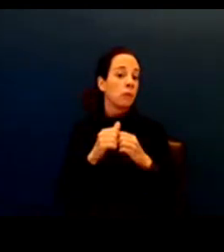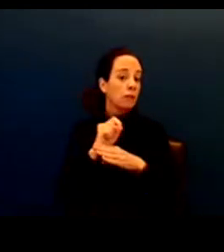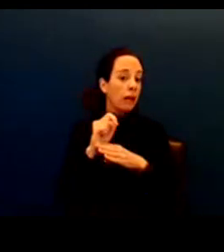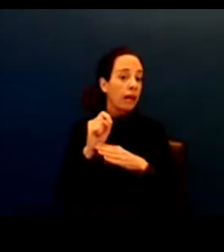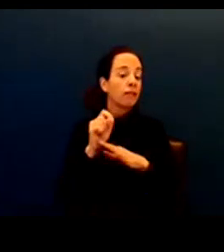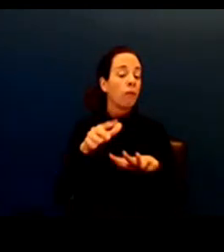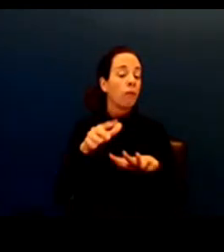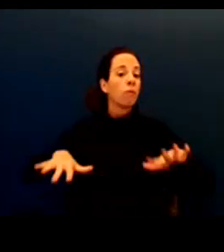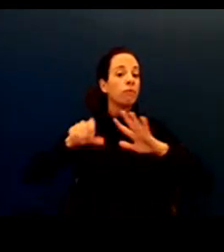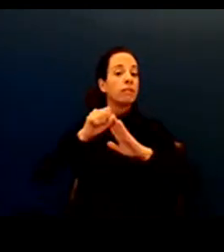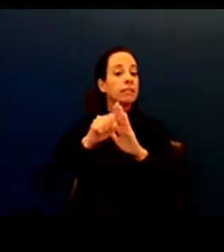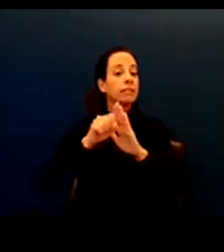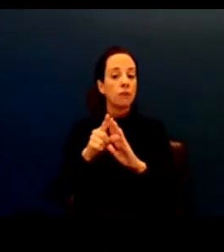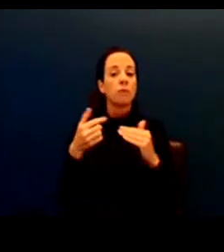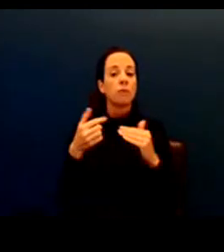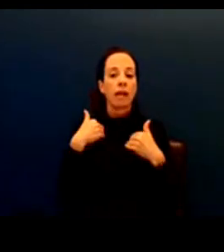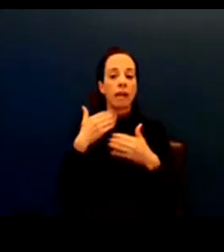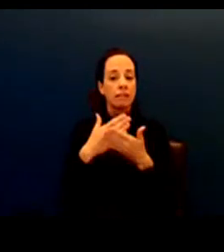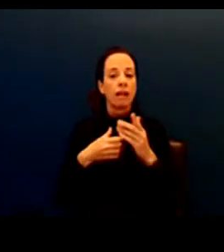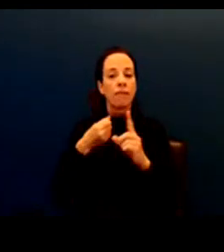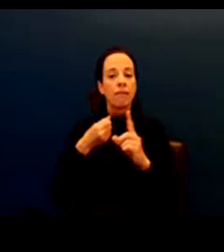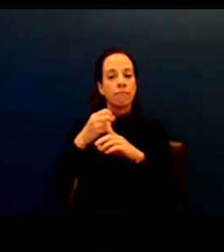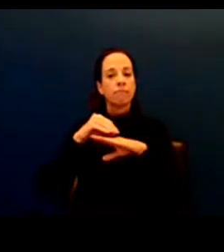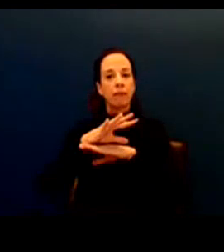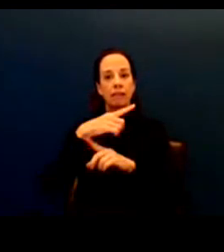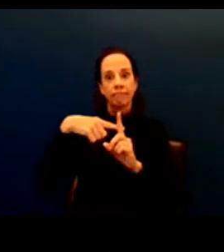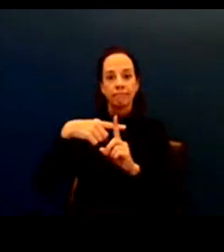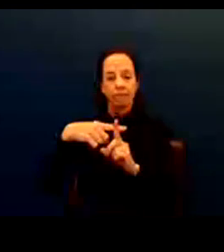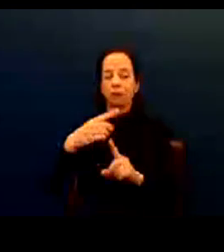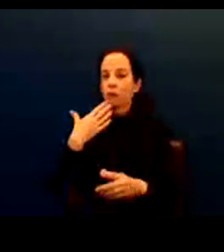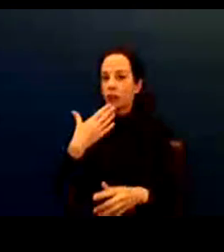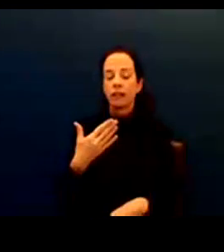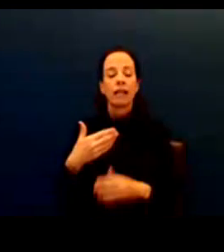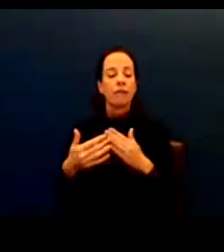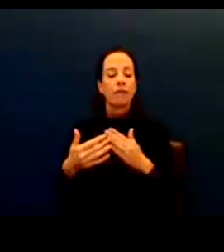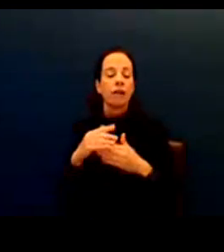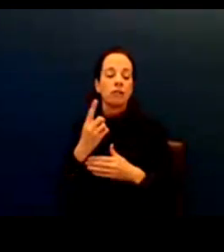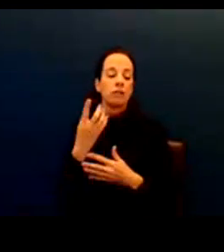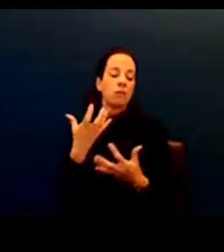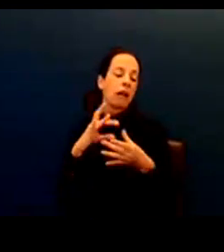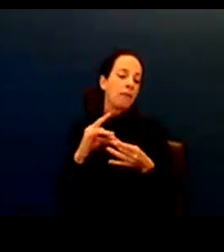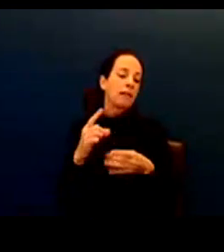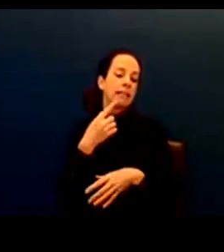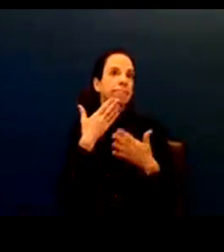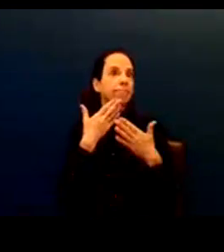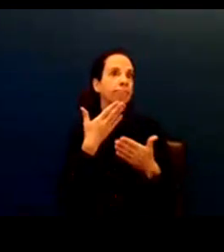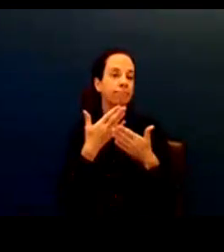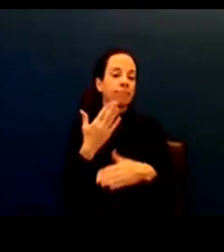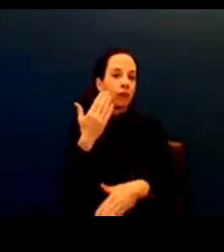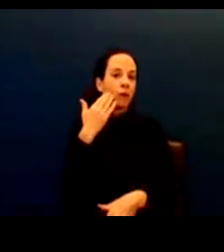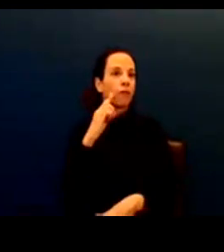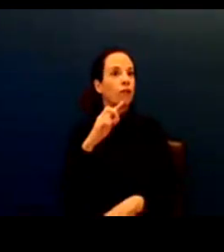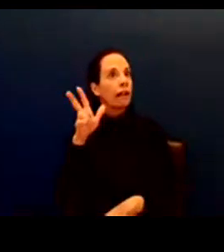some impact in that area. So anyway, I just want to say thank you for listening, and we